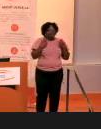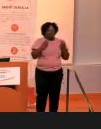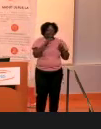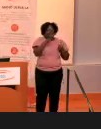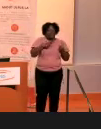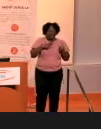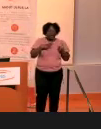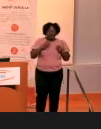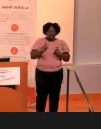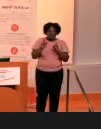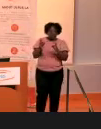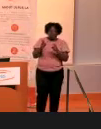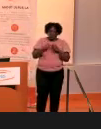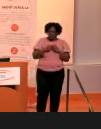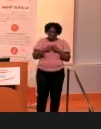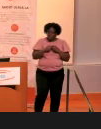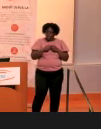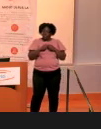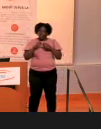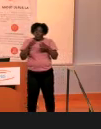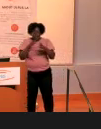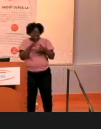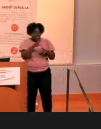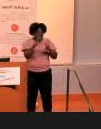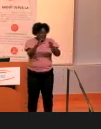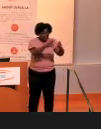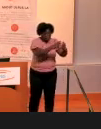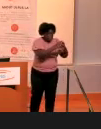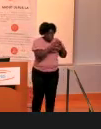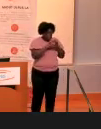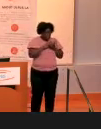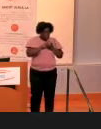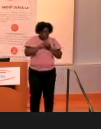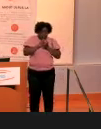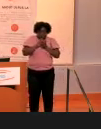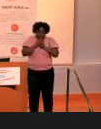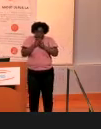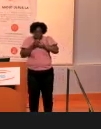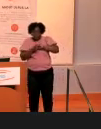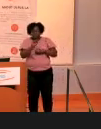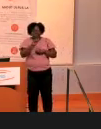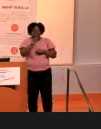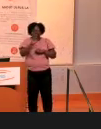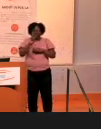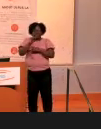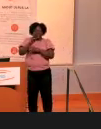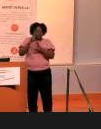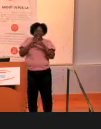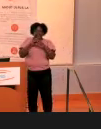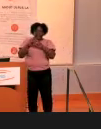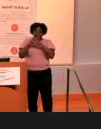and we turned them back into a stem cell, which is a type of a cell that makes it more malleable and more permissible to introduce